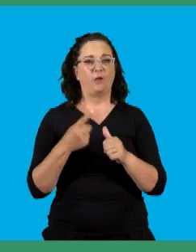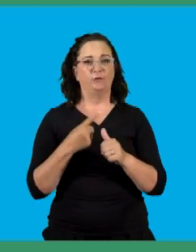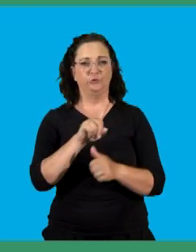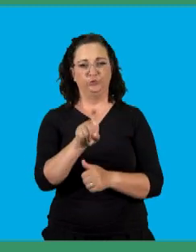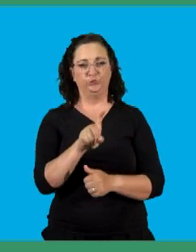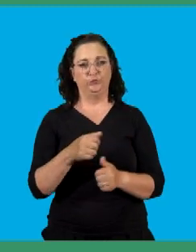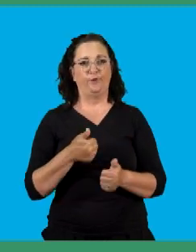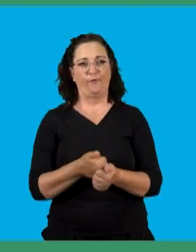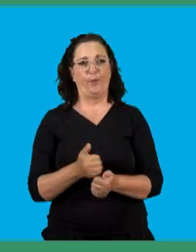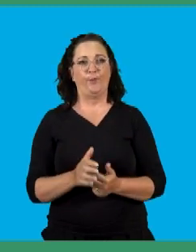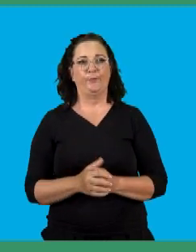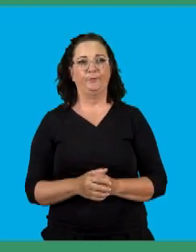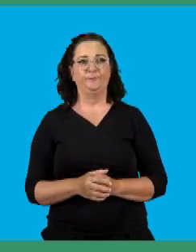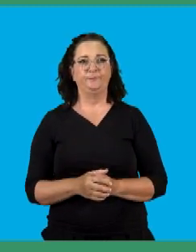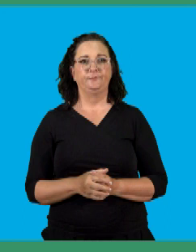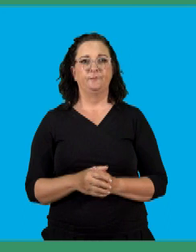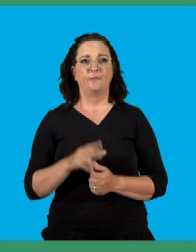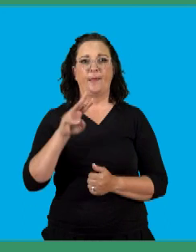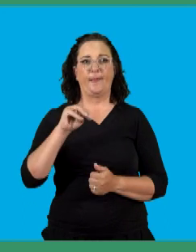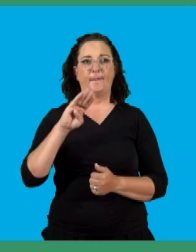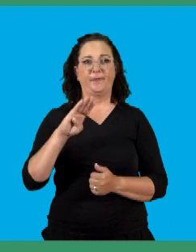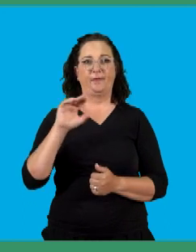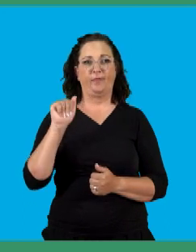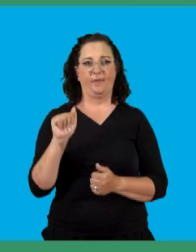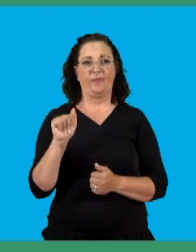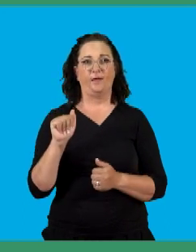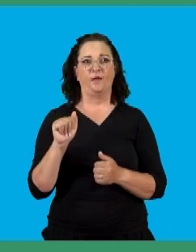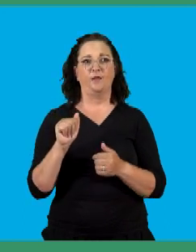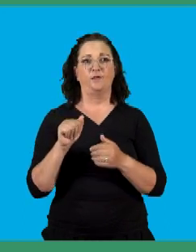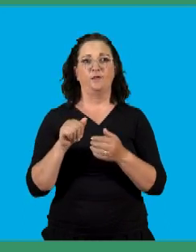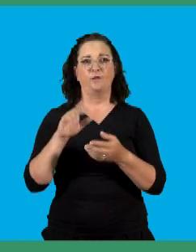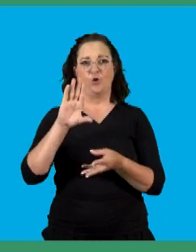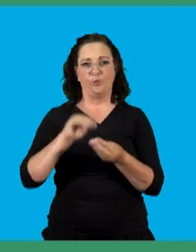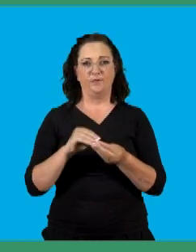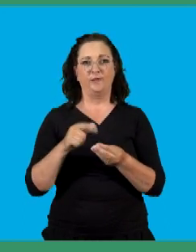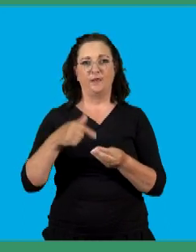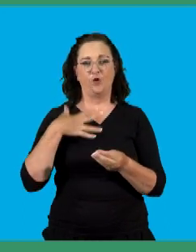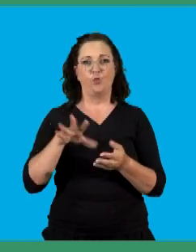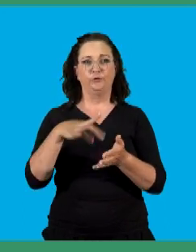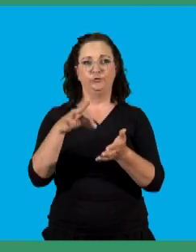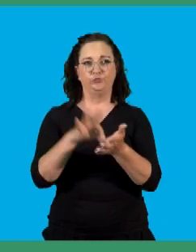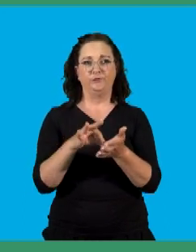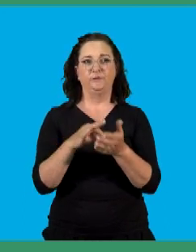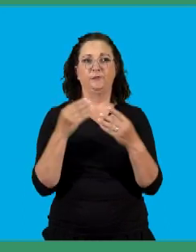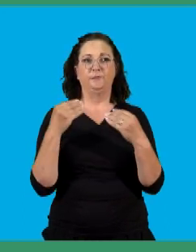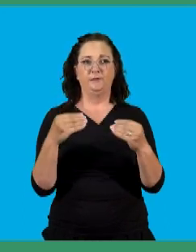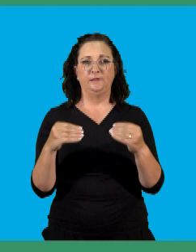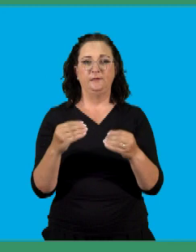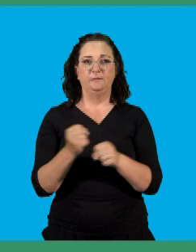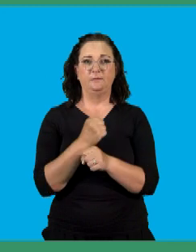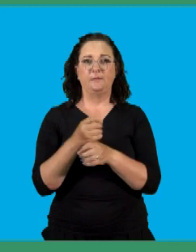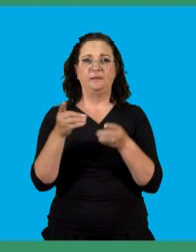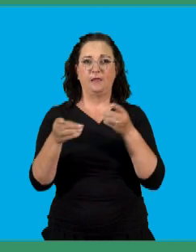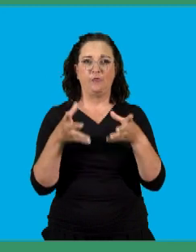and Precious completed their MBA. They want to register a business that will make their directors liable for the